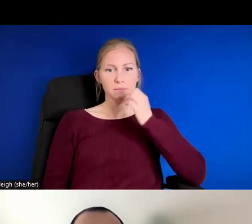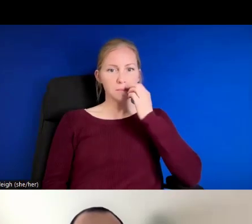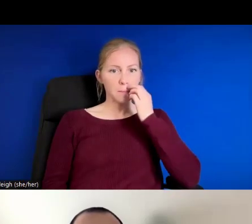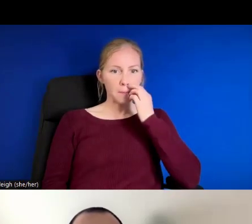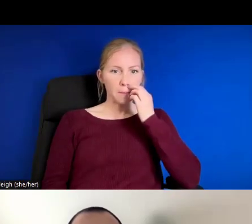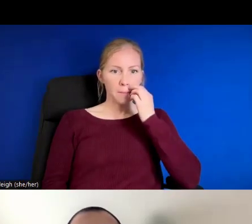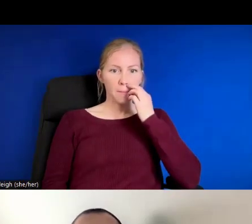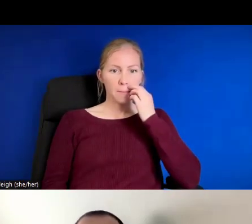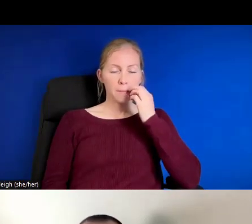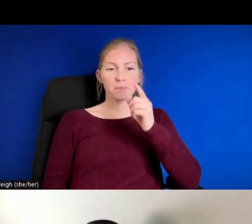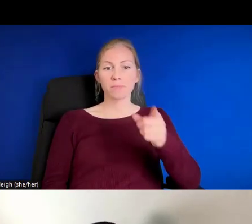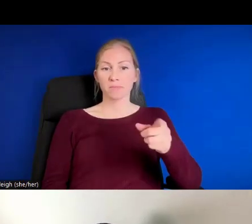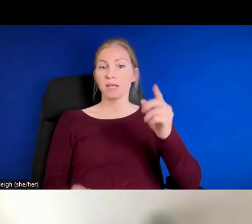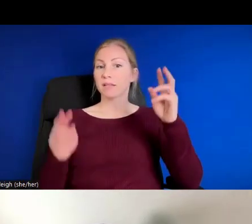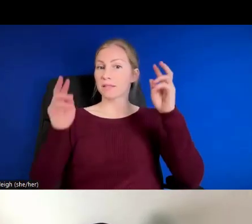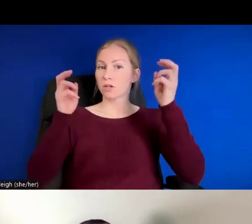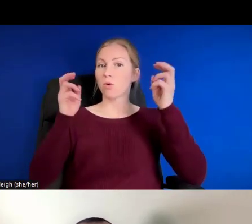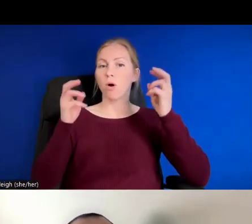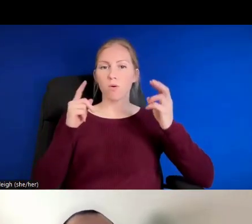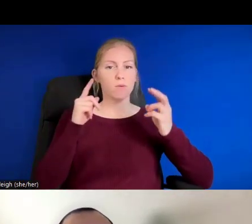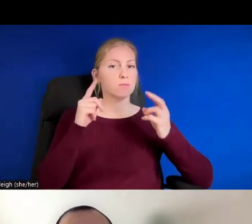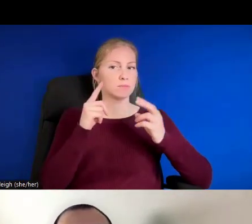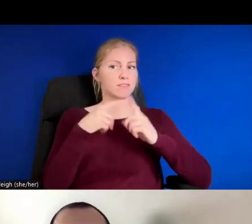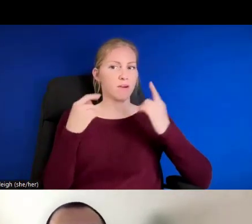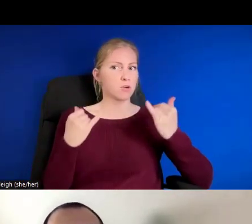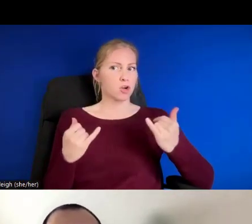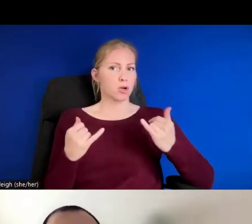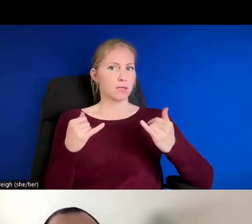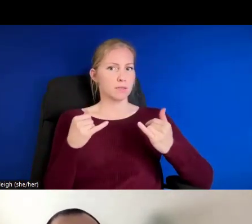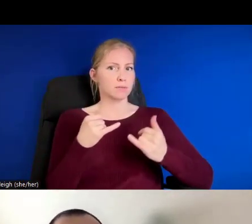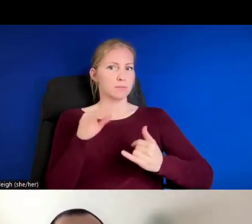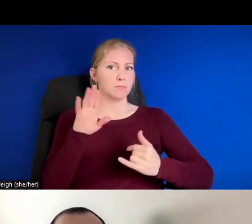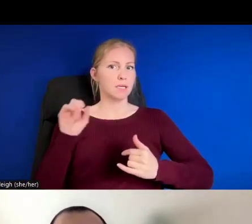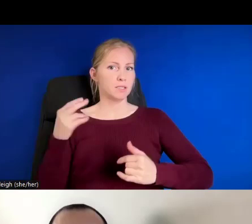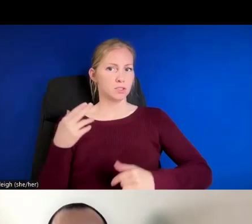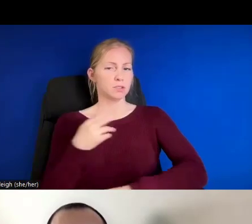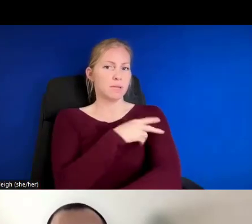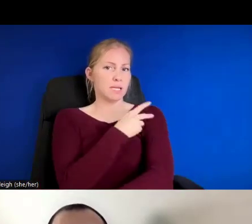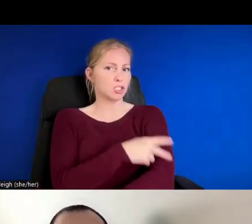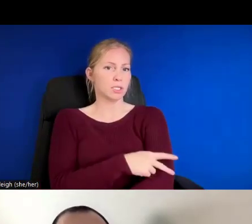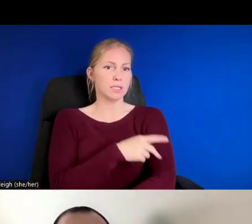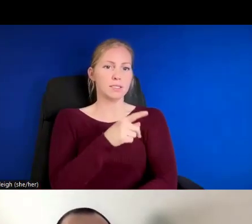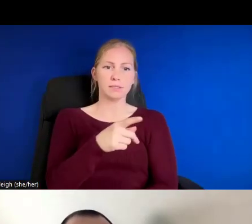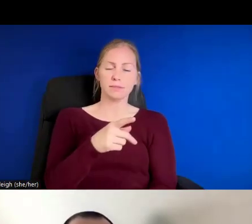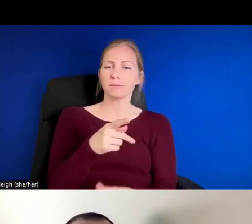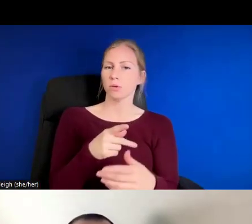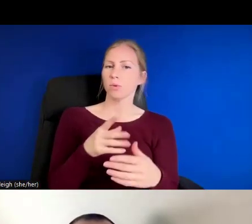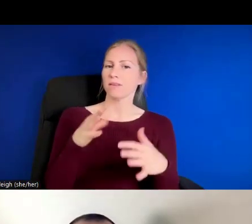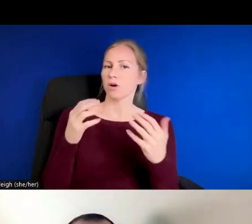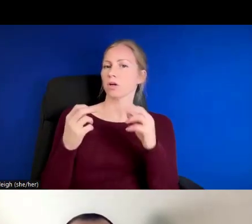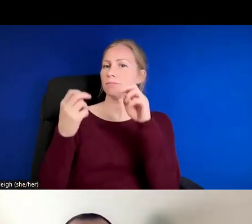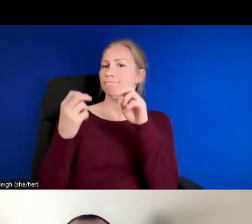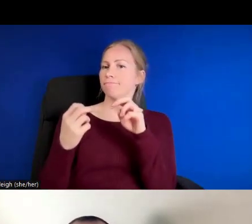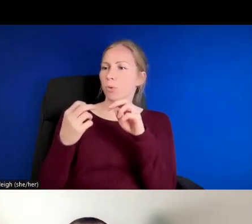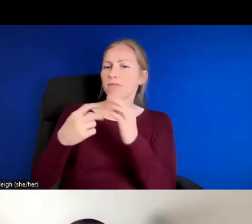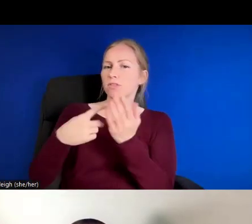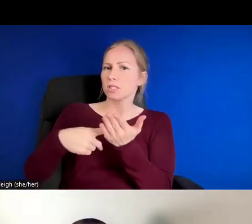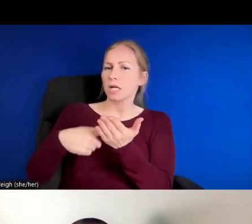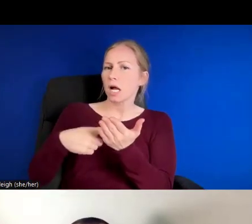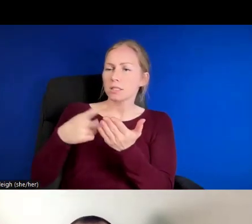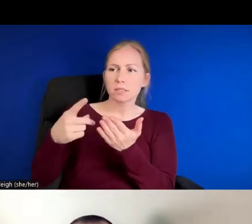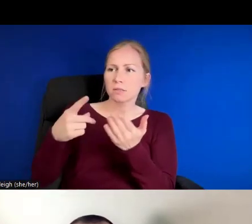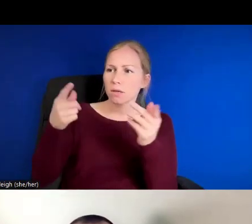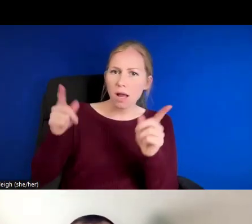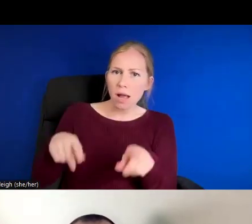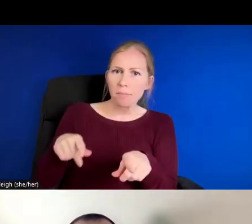This is a quote from a patient at Bridgewater who we had discussed a restraint,